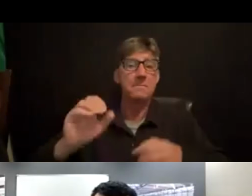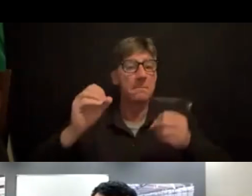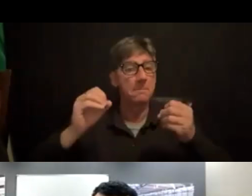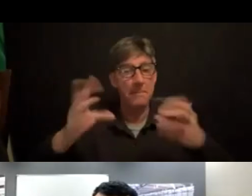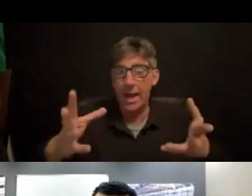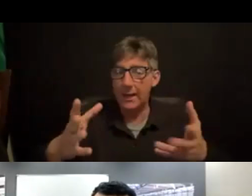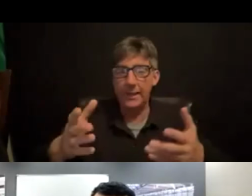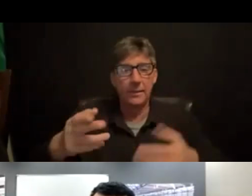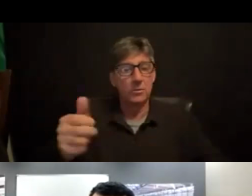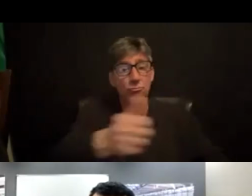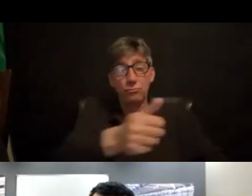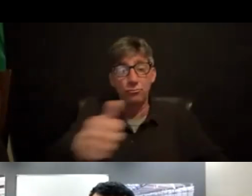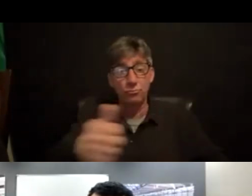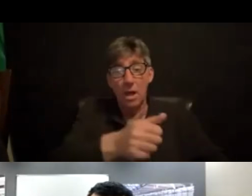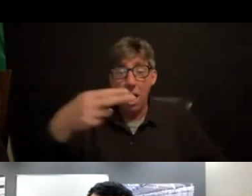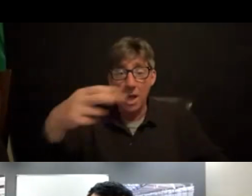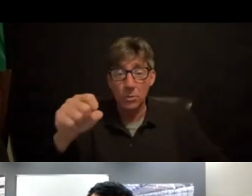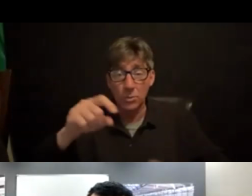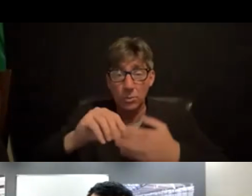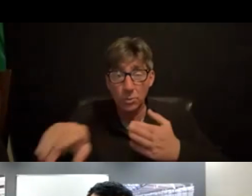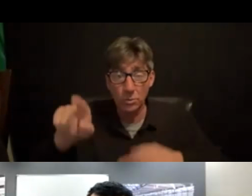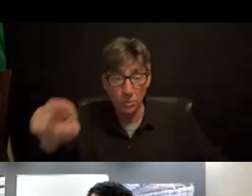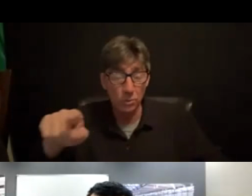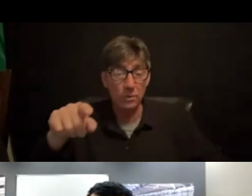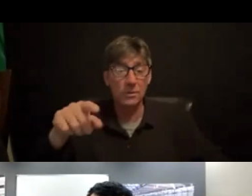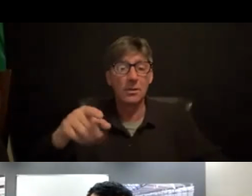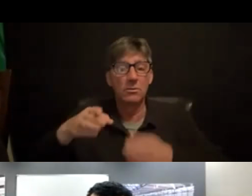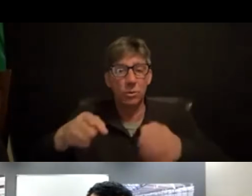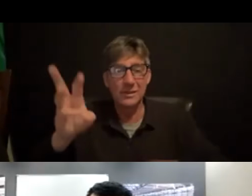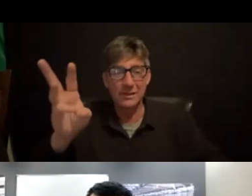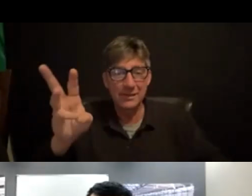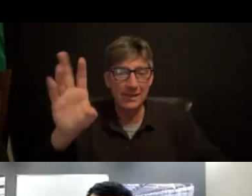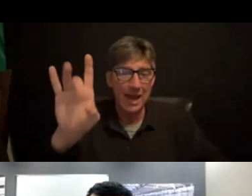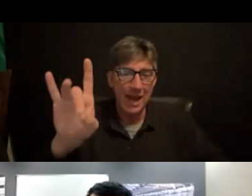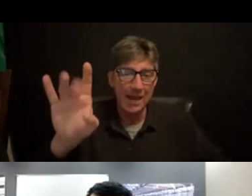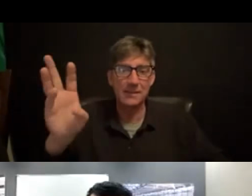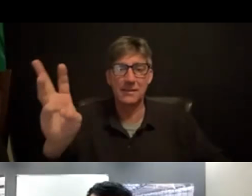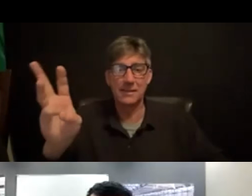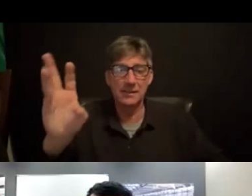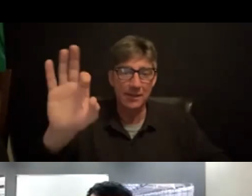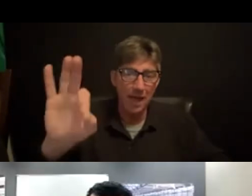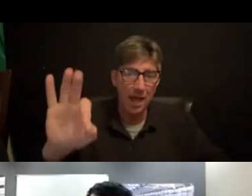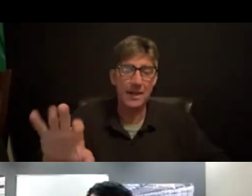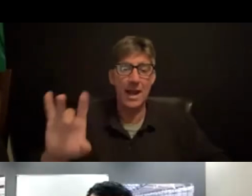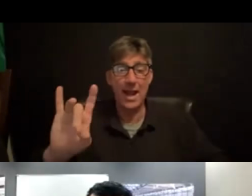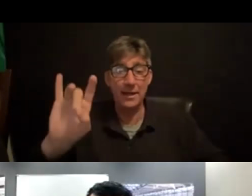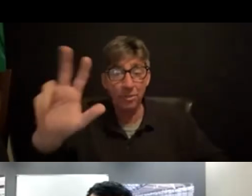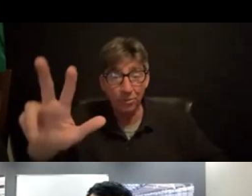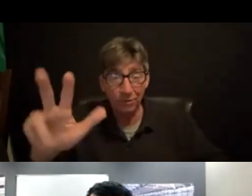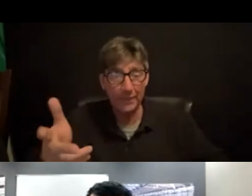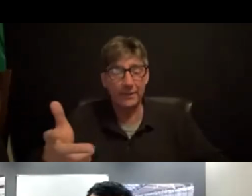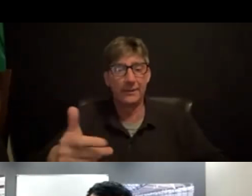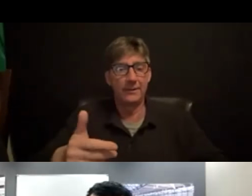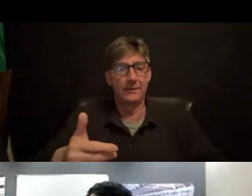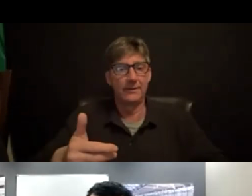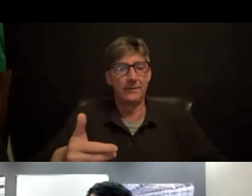to Cambridge Orange and Latin are on Route 68, 69, and 83. And so we, you know, kind of have felt up